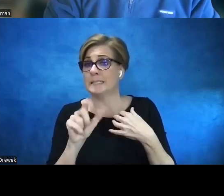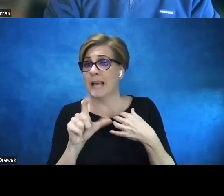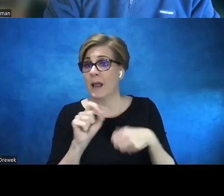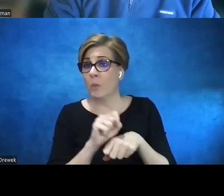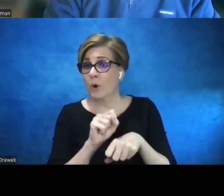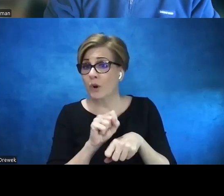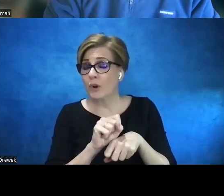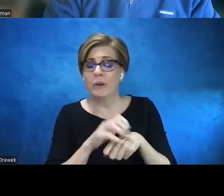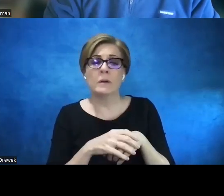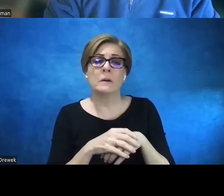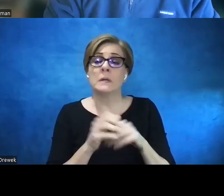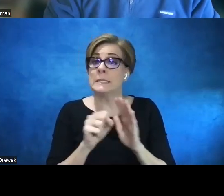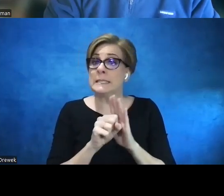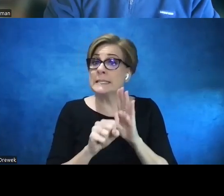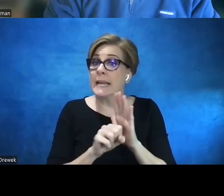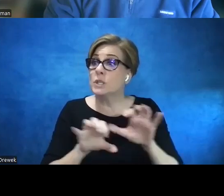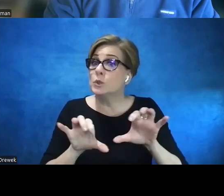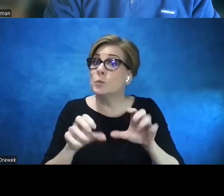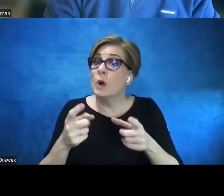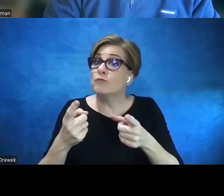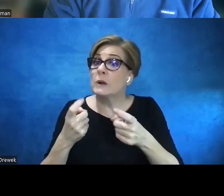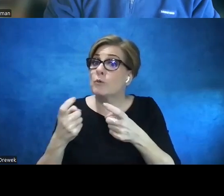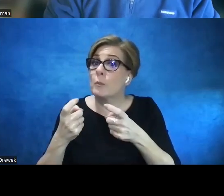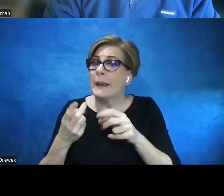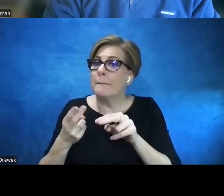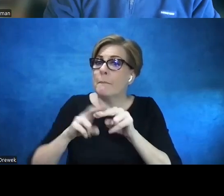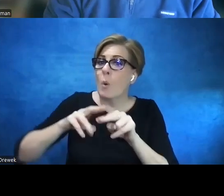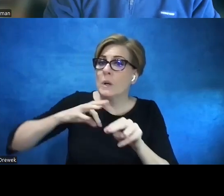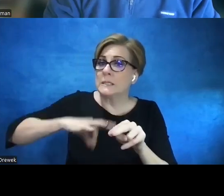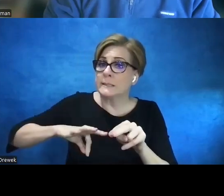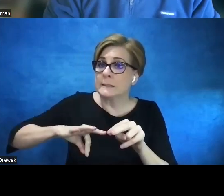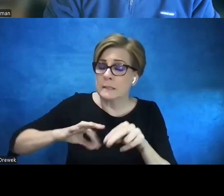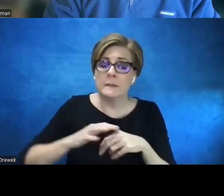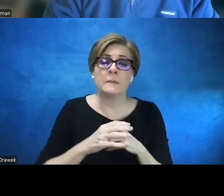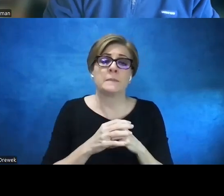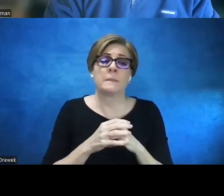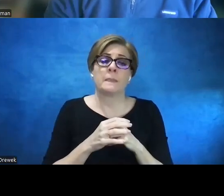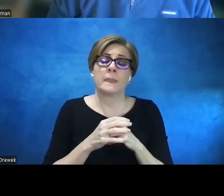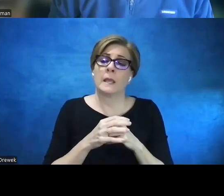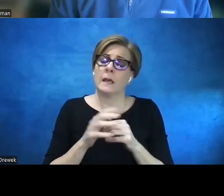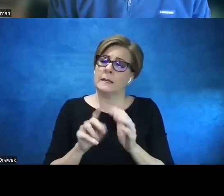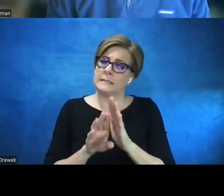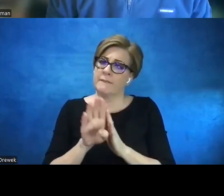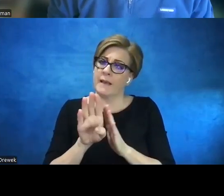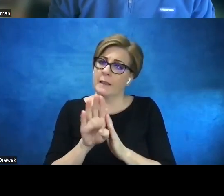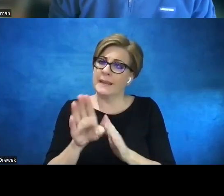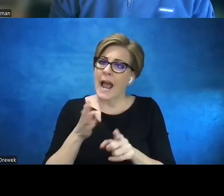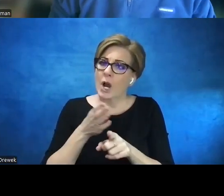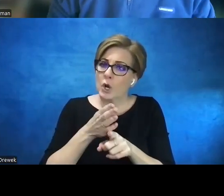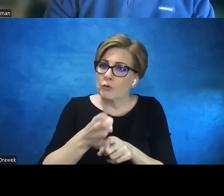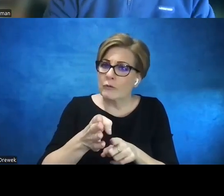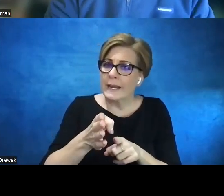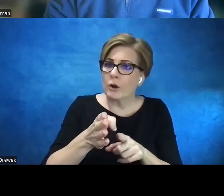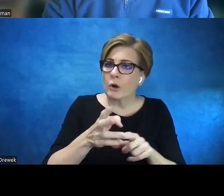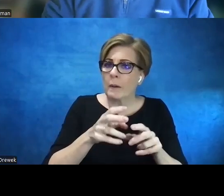done recruitment bonuses to try and hire people, focus on building a career pathway, especially for people like peer